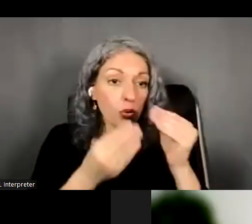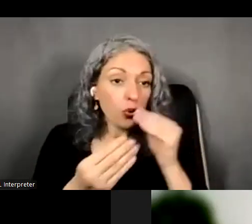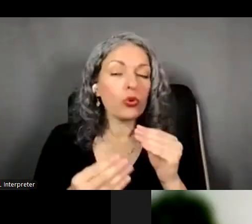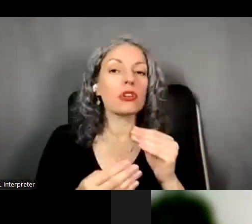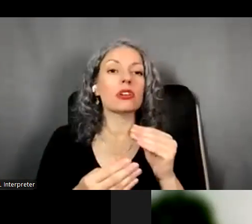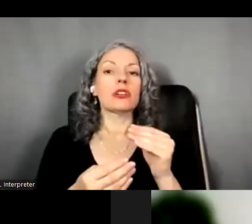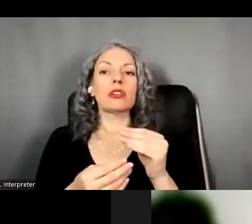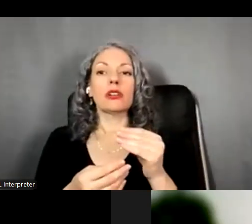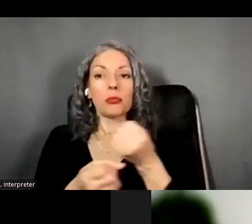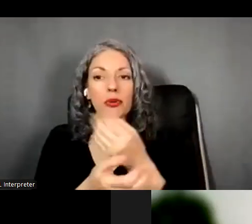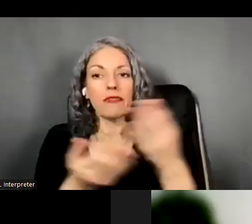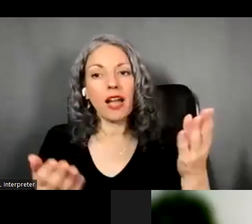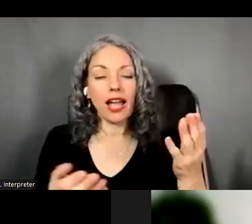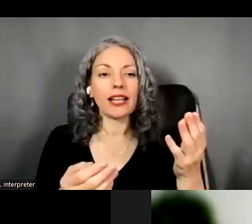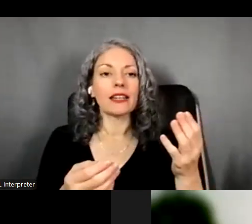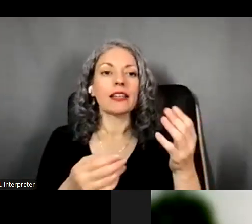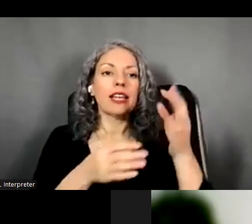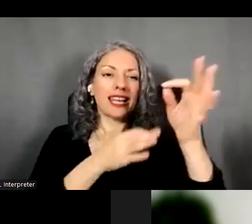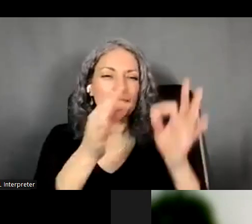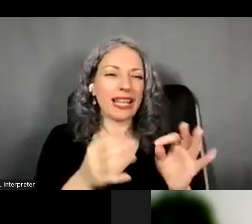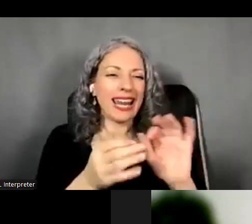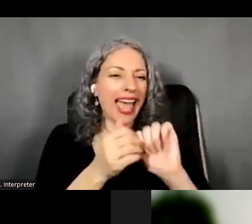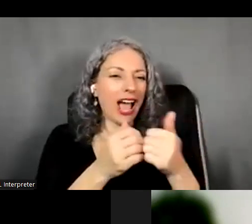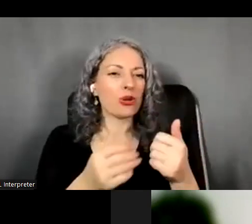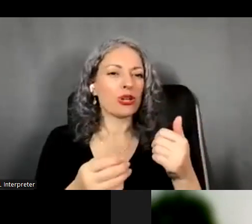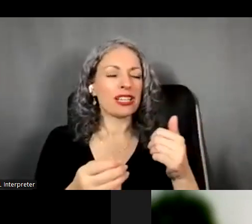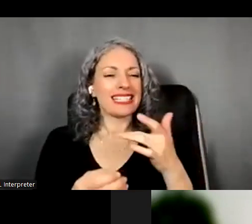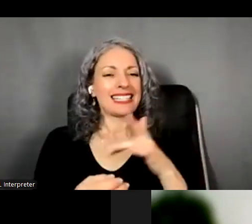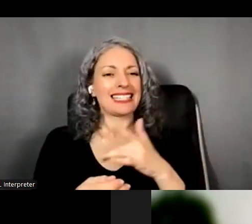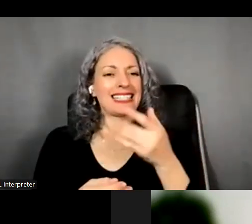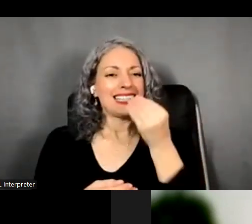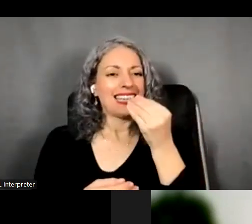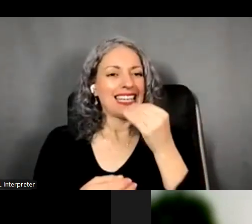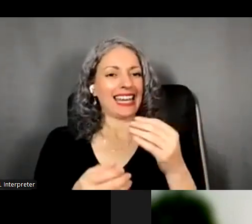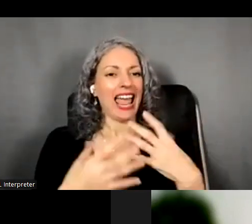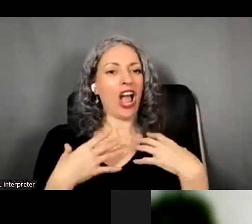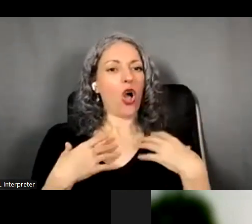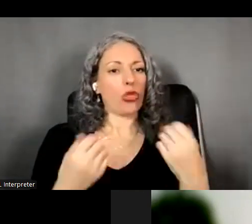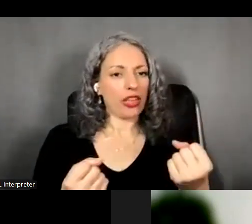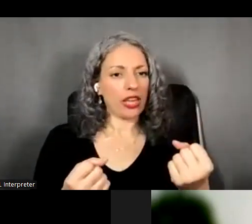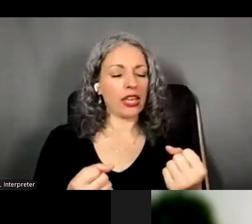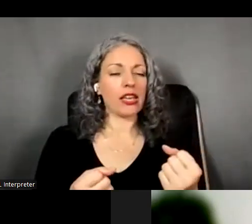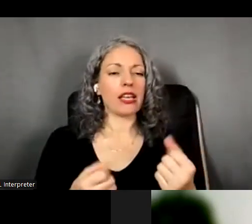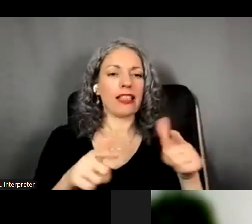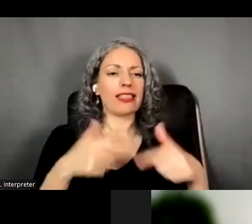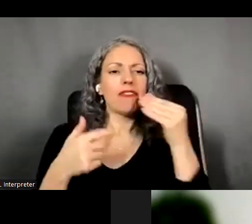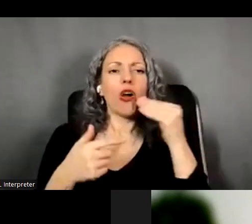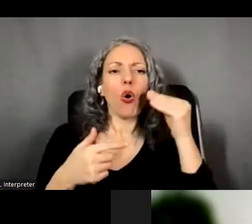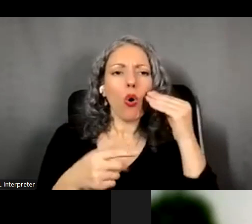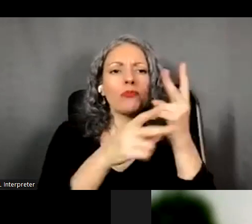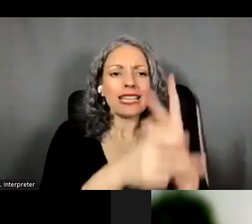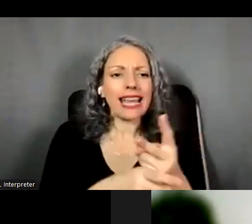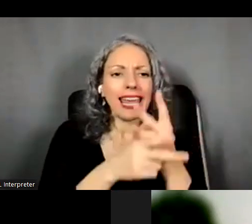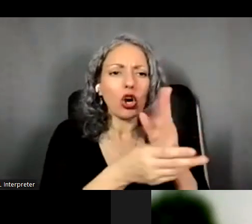food. We provide the nutrition counseling, respite, personal care, homemaker environmental